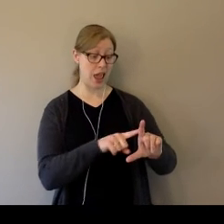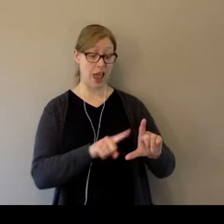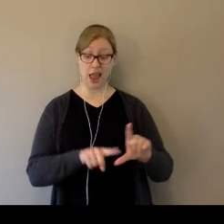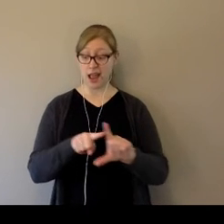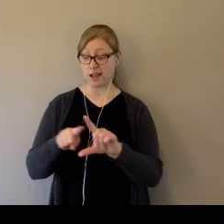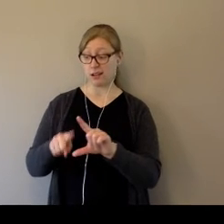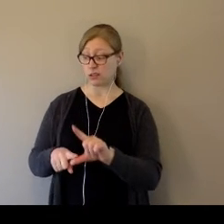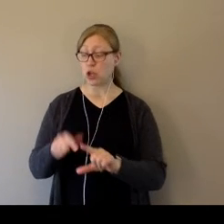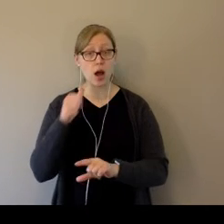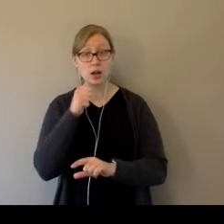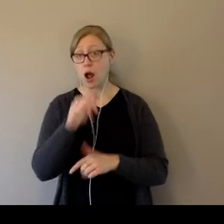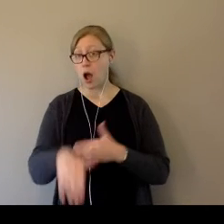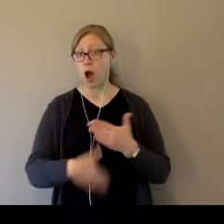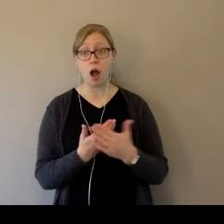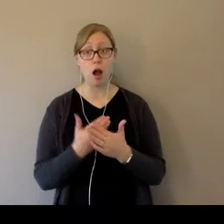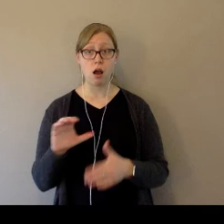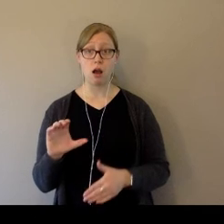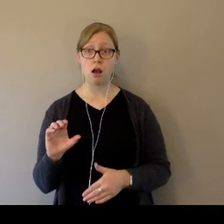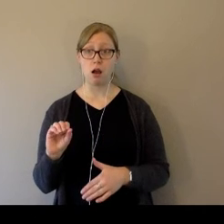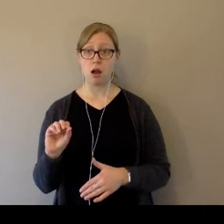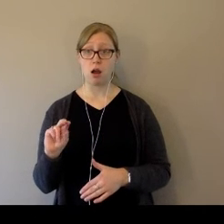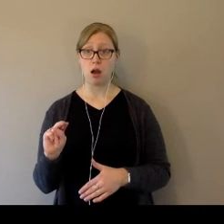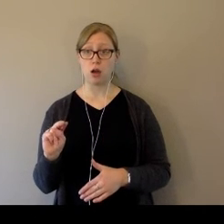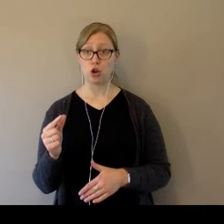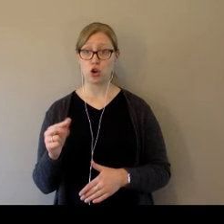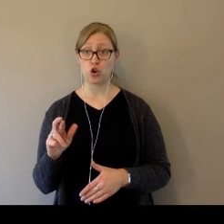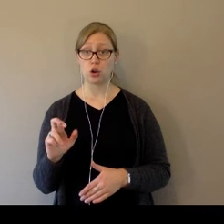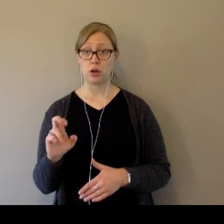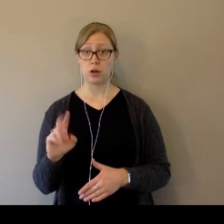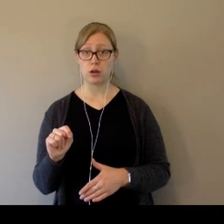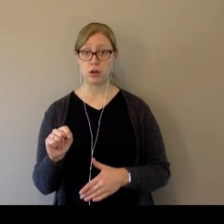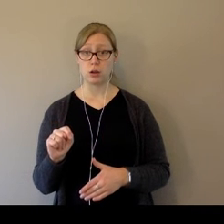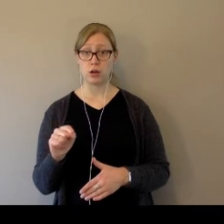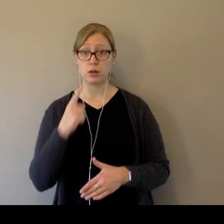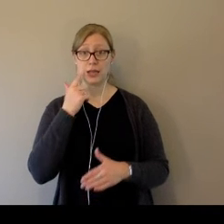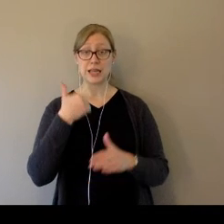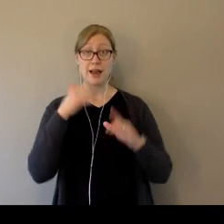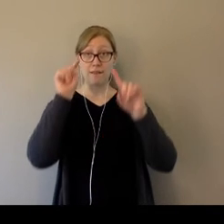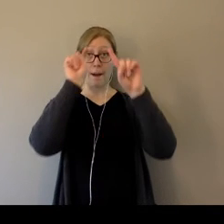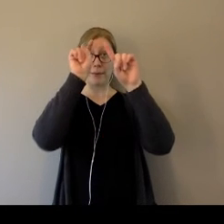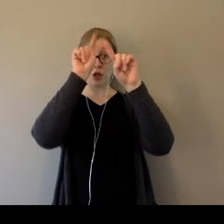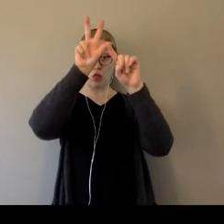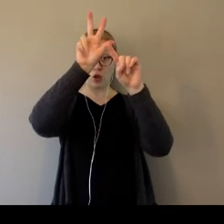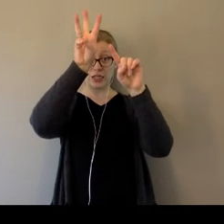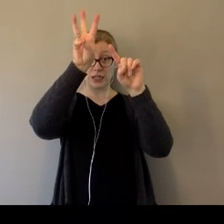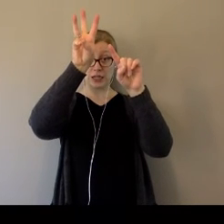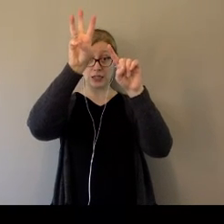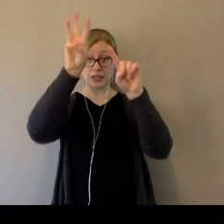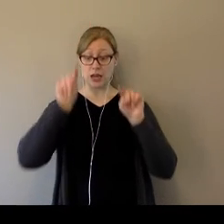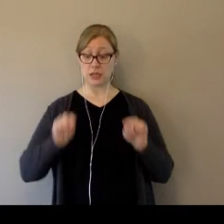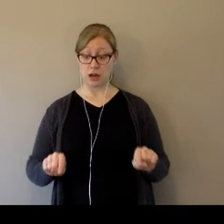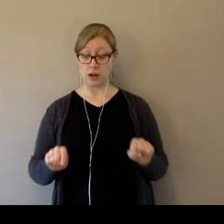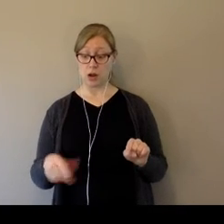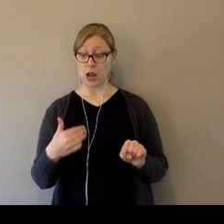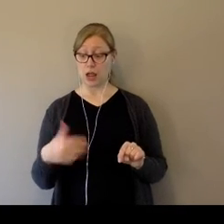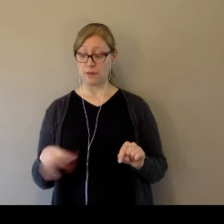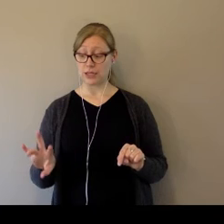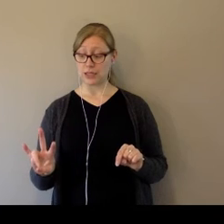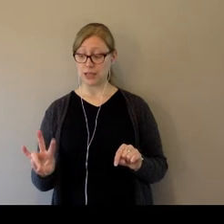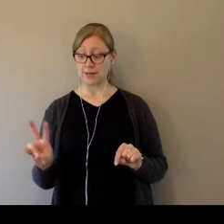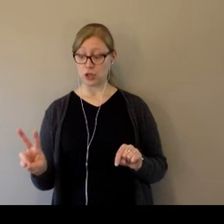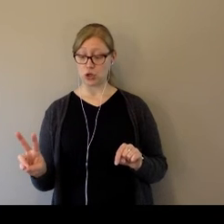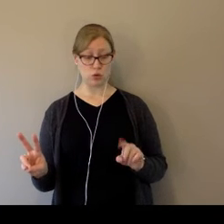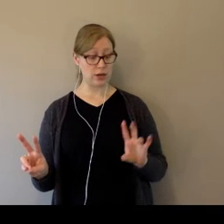congruent. So I have this 36 degree angle, and I have a 72 degree angle and a 72 degree angle. Nowhere is